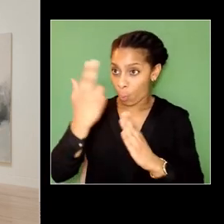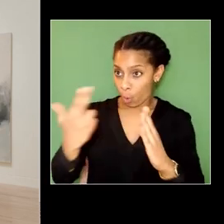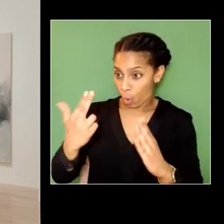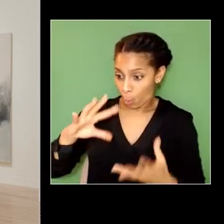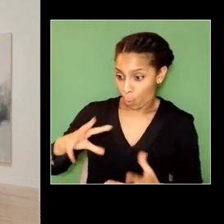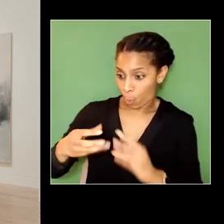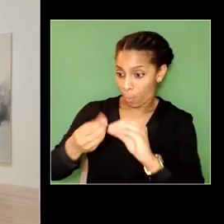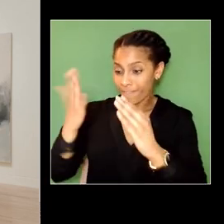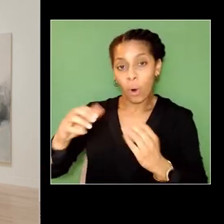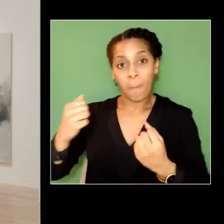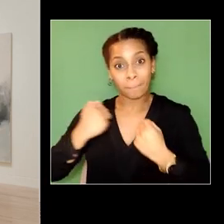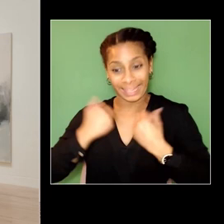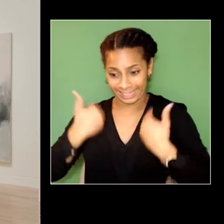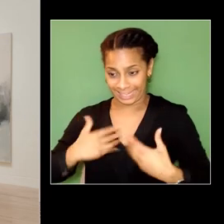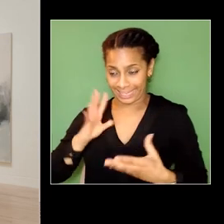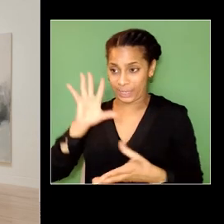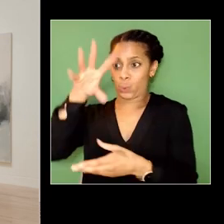be a reflection of that.